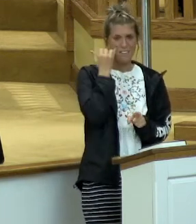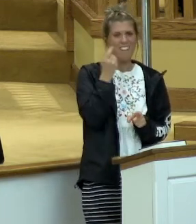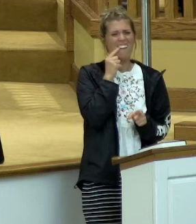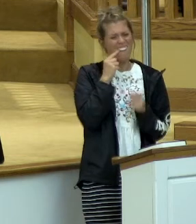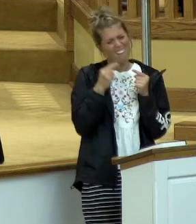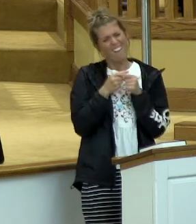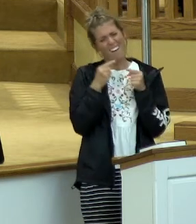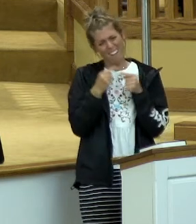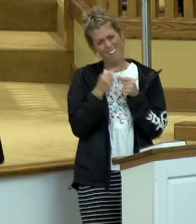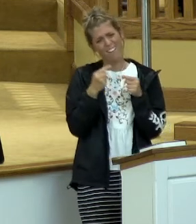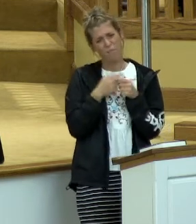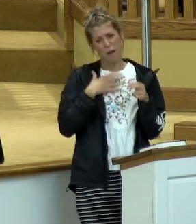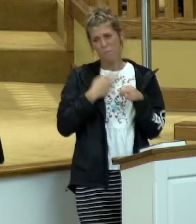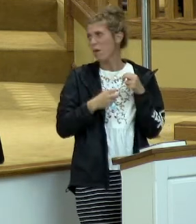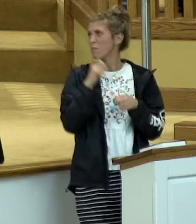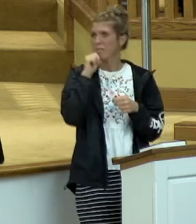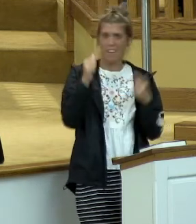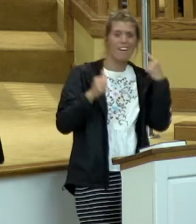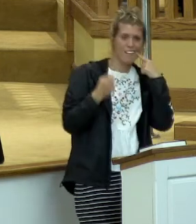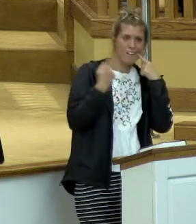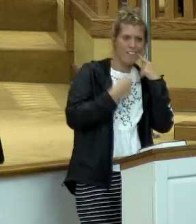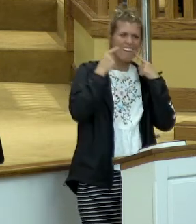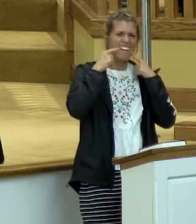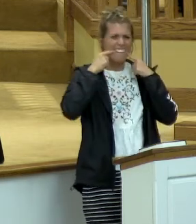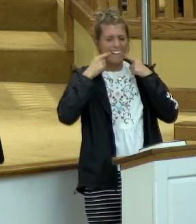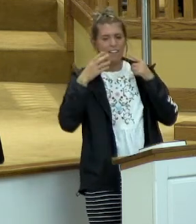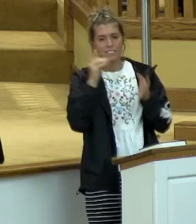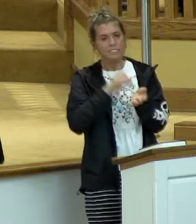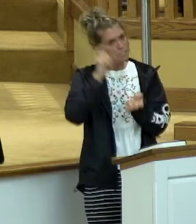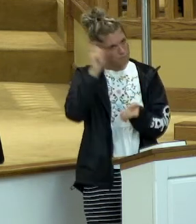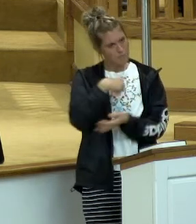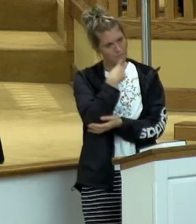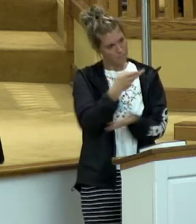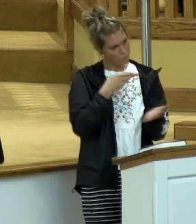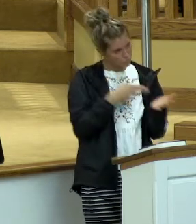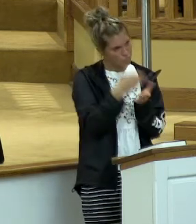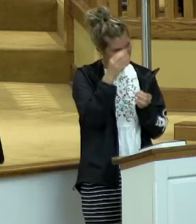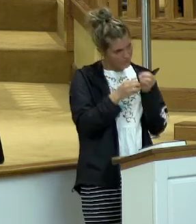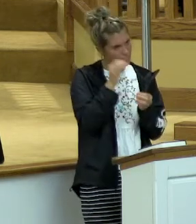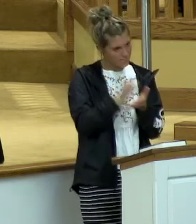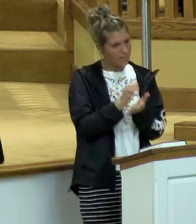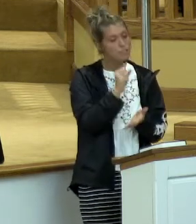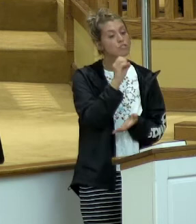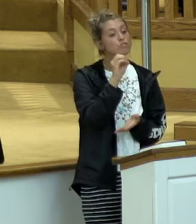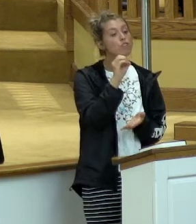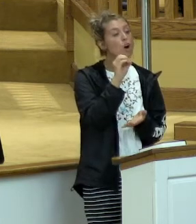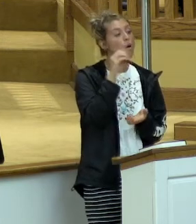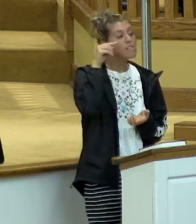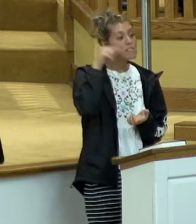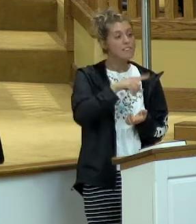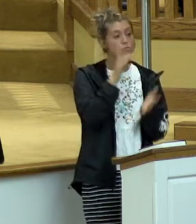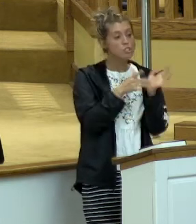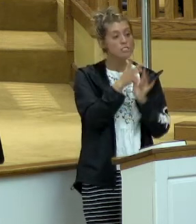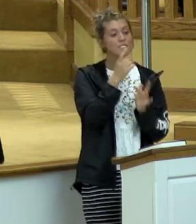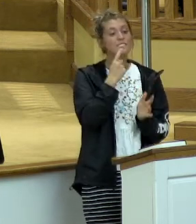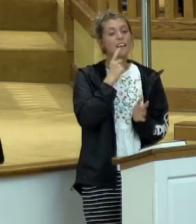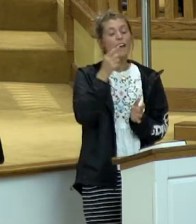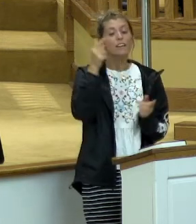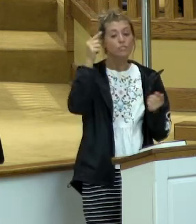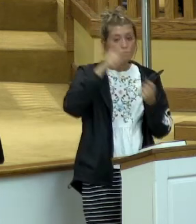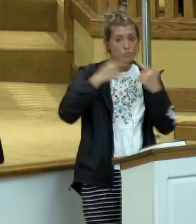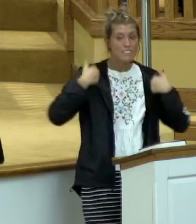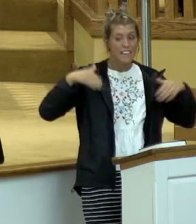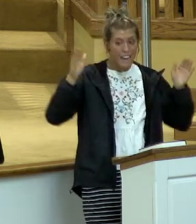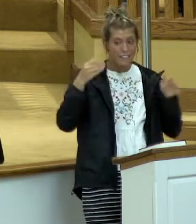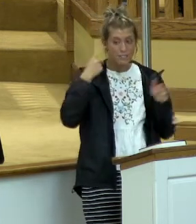If my tooth's hurting here, my problem's not over here. There's something going on here, and the dentist has got to tell me the truth and fix it, right? And so this is what Jesus is saying. He says,